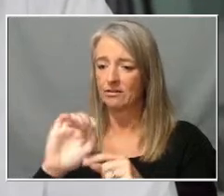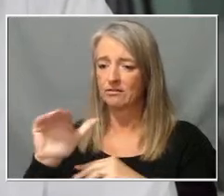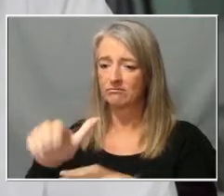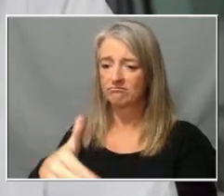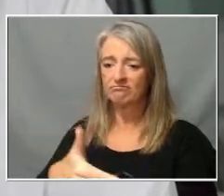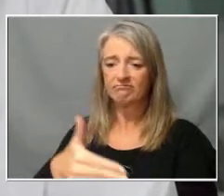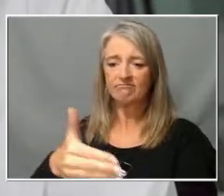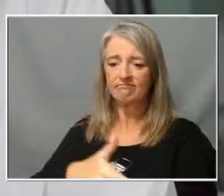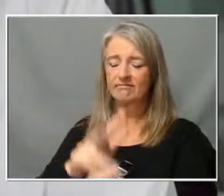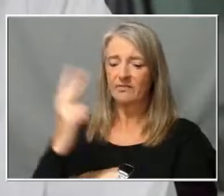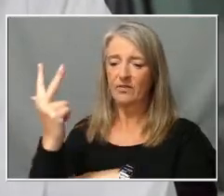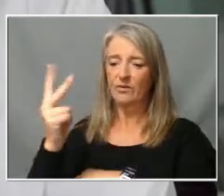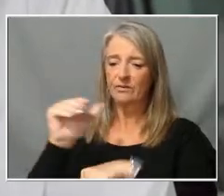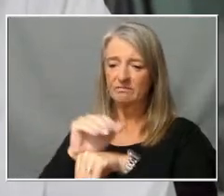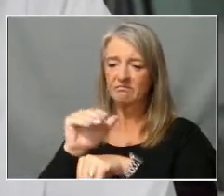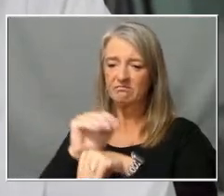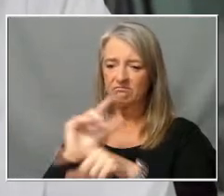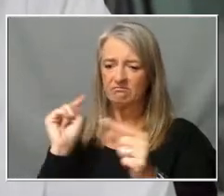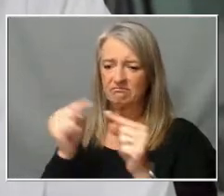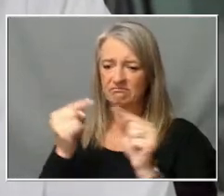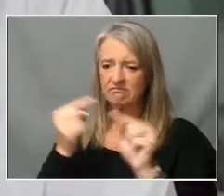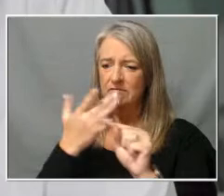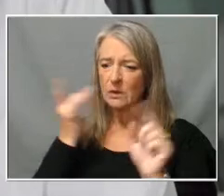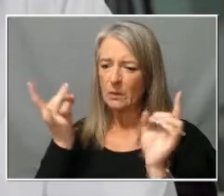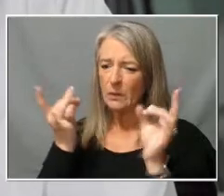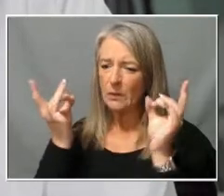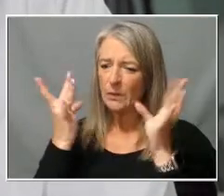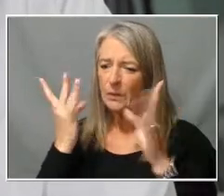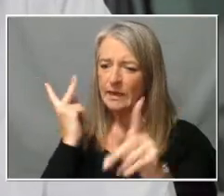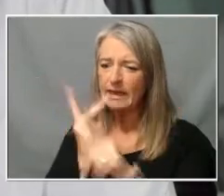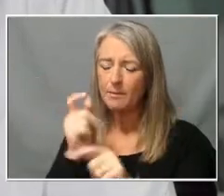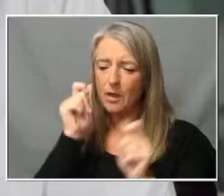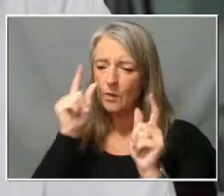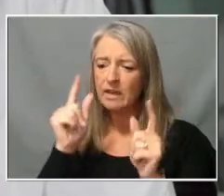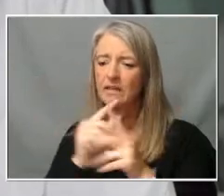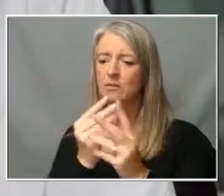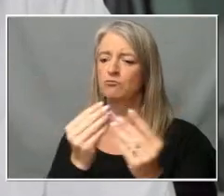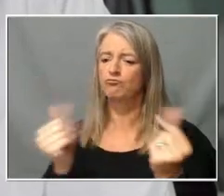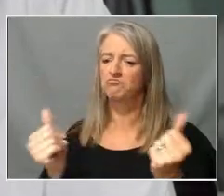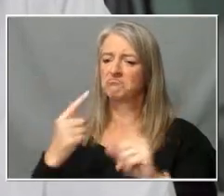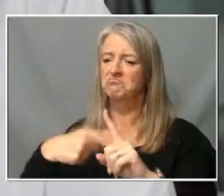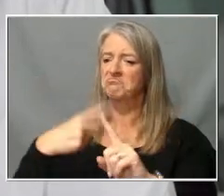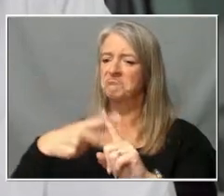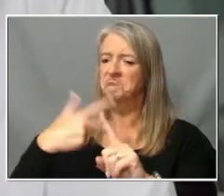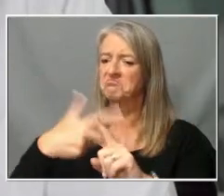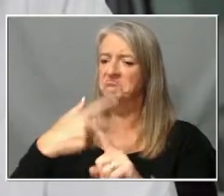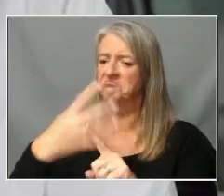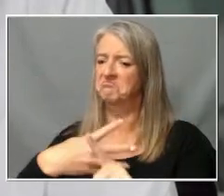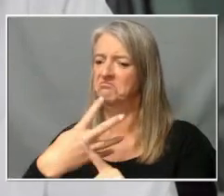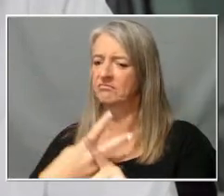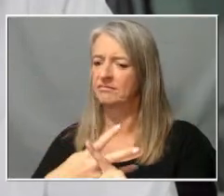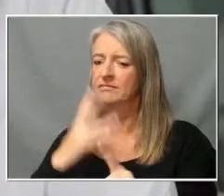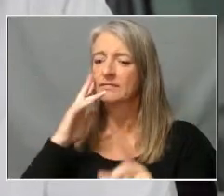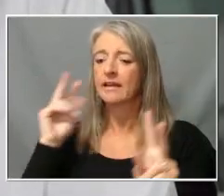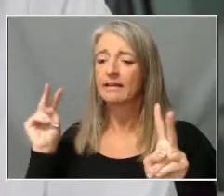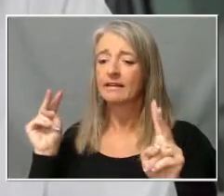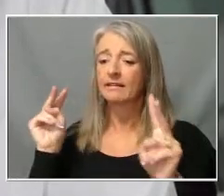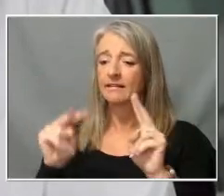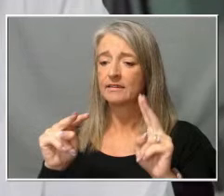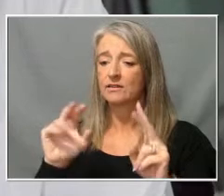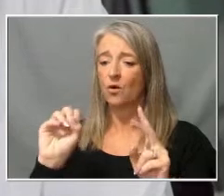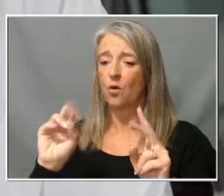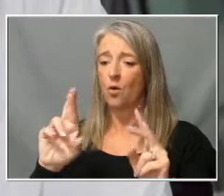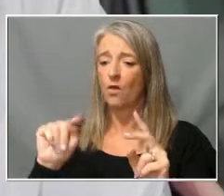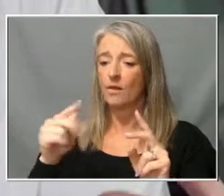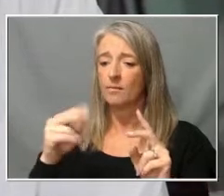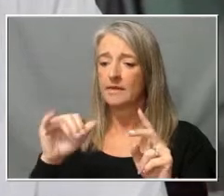3 nights. Very bad, kept me awake. But then went away like for months and months and months. So I eventually went and saw the orthopedist that treated me after that